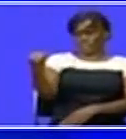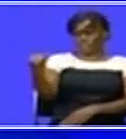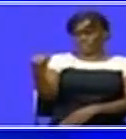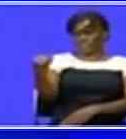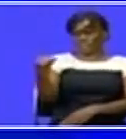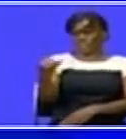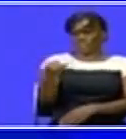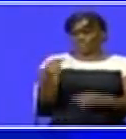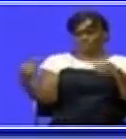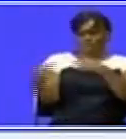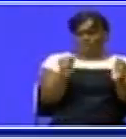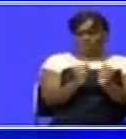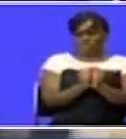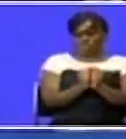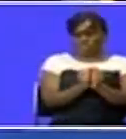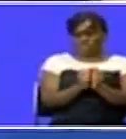opposition head on.